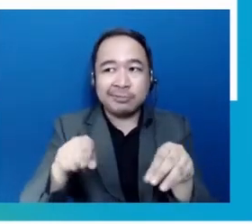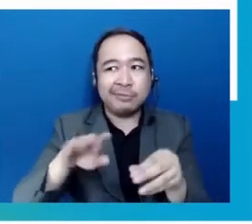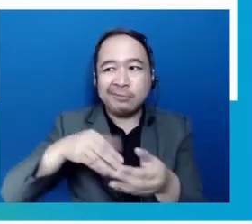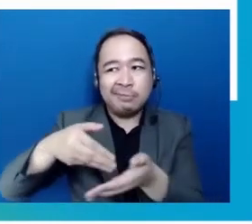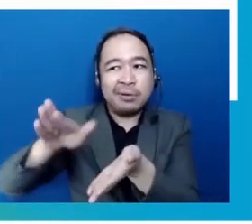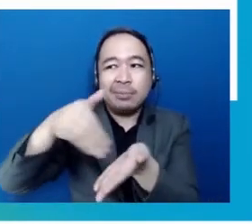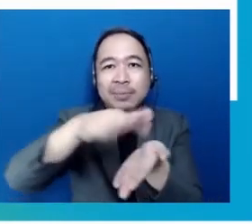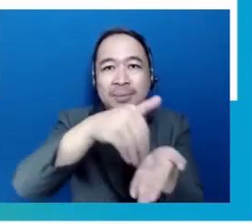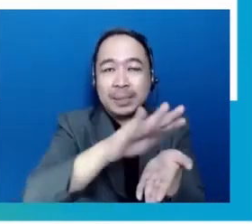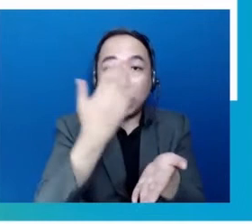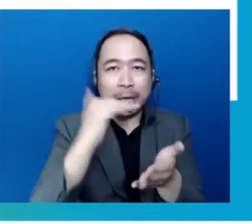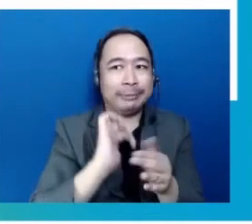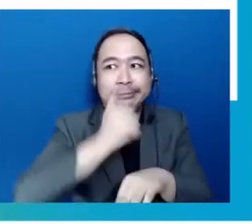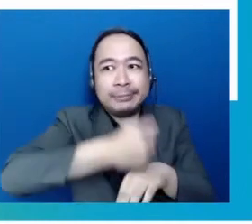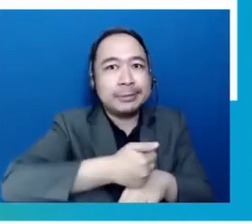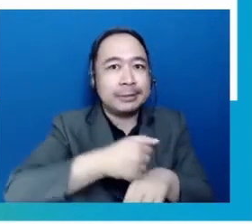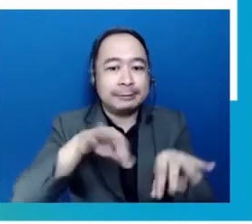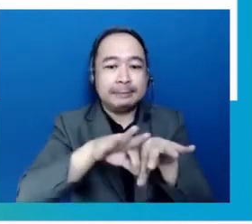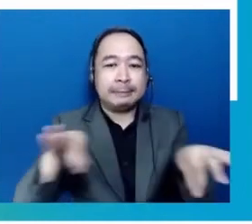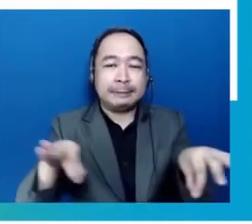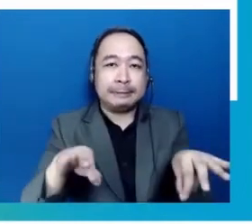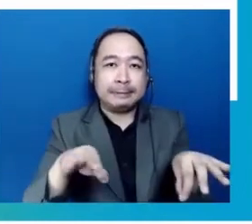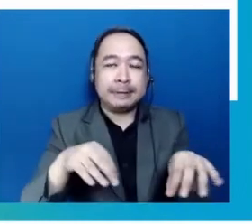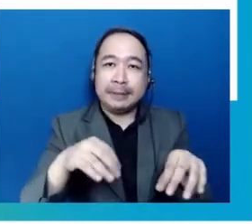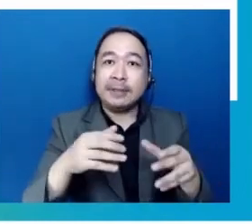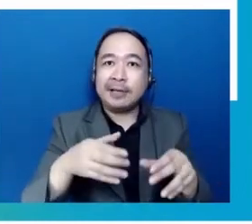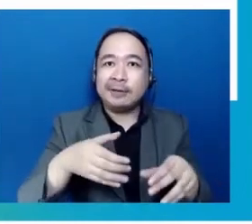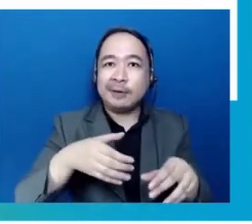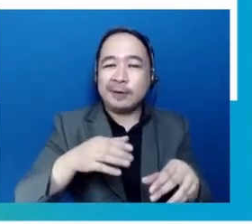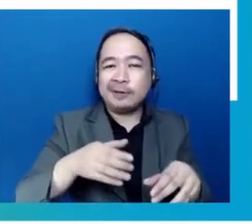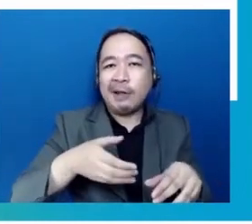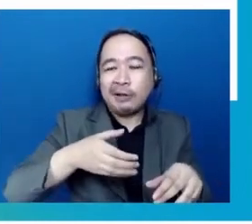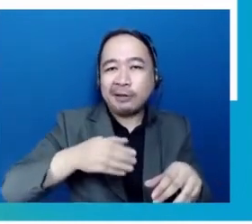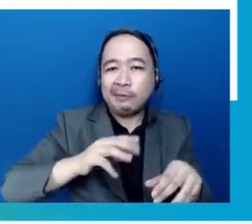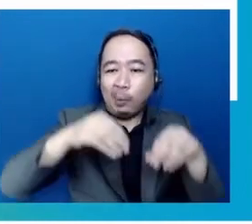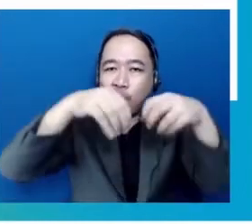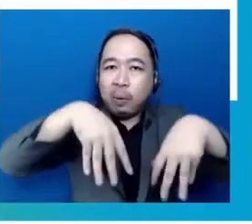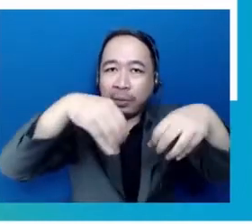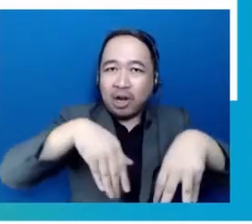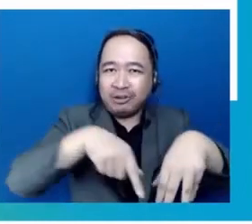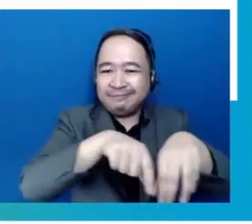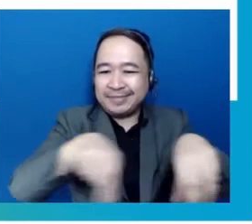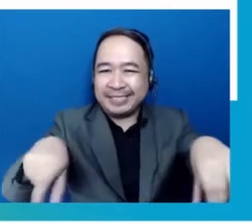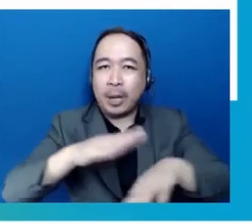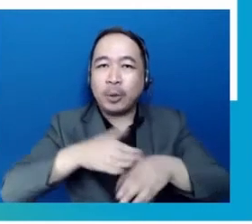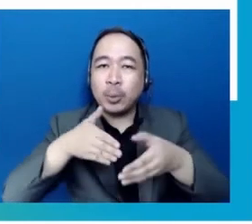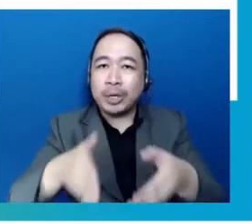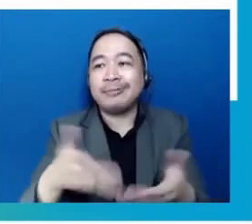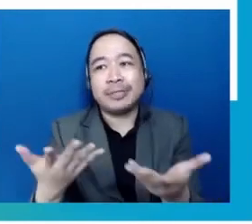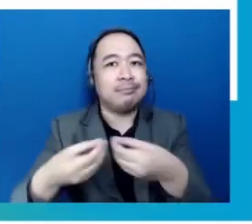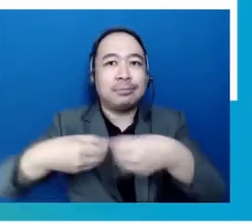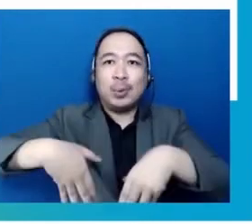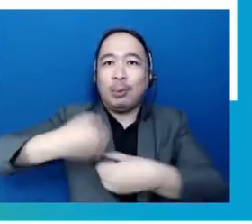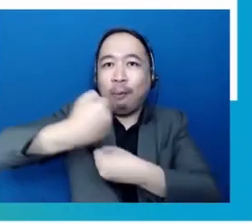drainage pipes being laid in the road project. And this has resulted in a loss of livelihood. Originally,